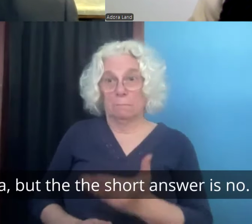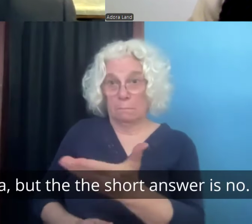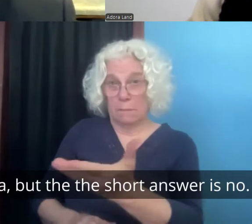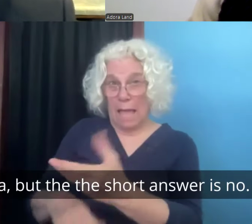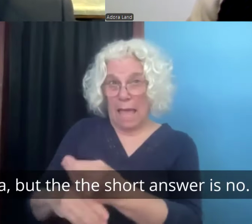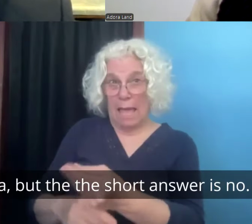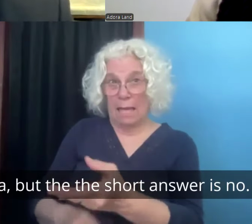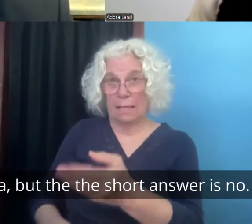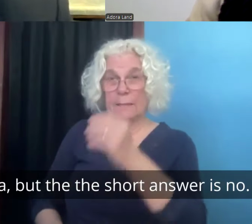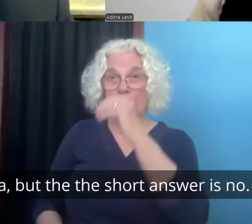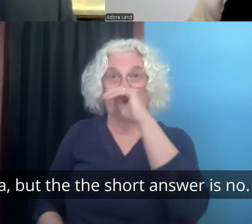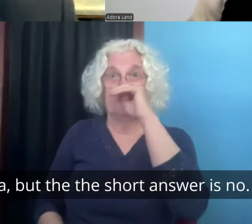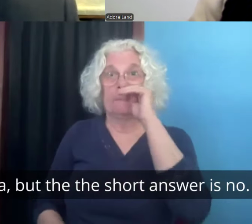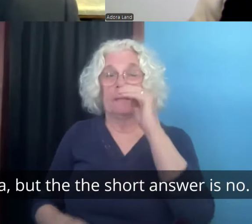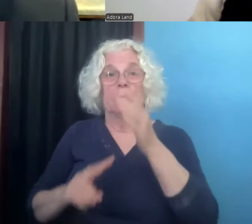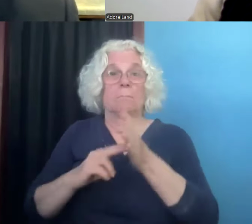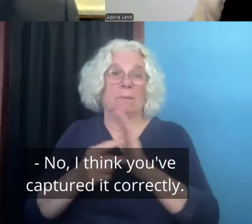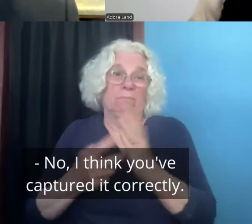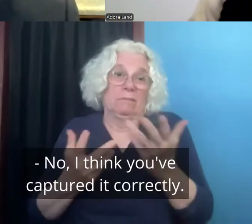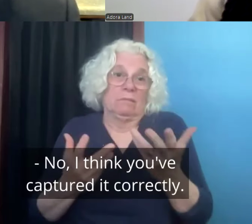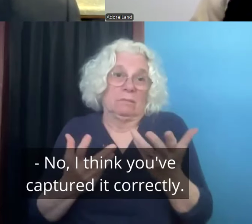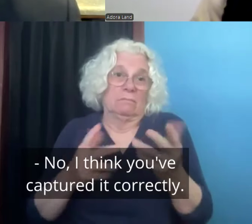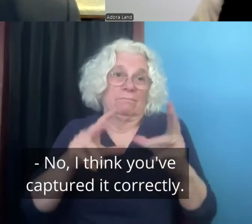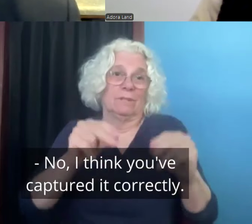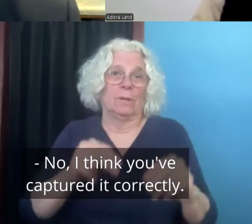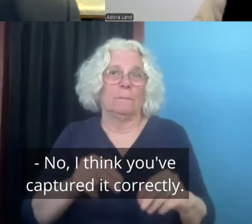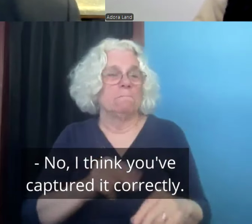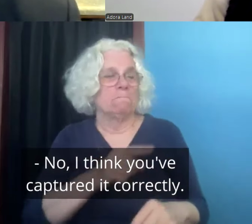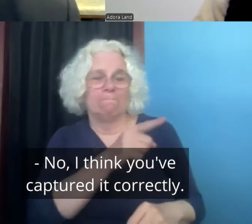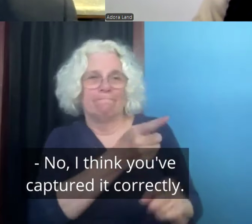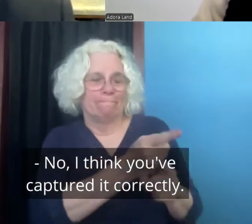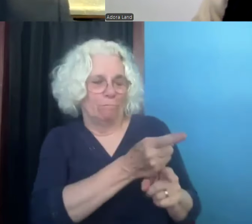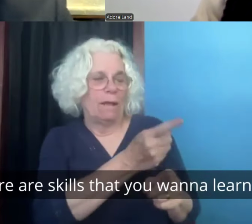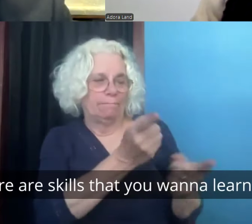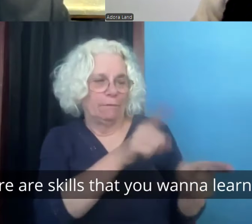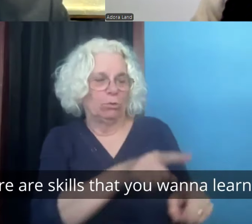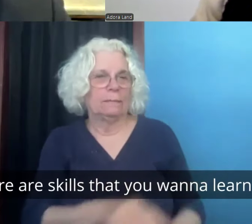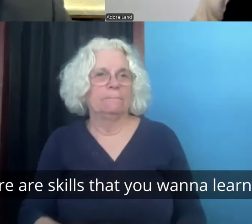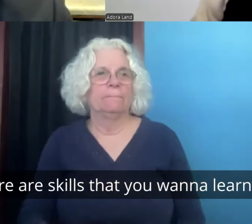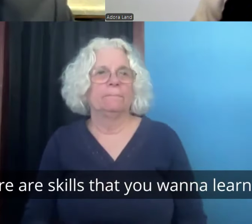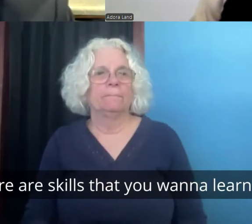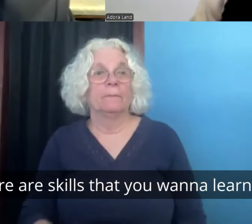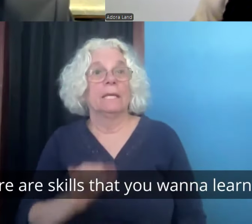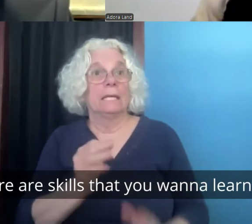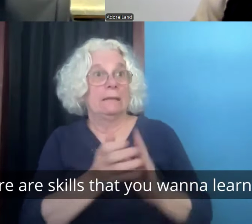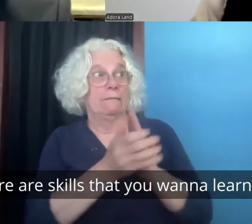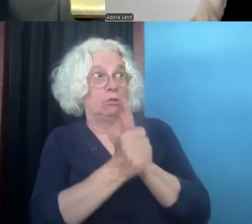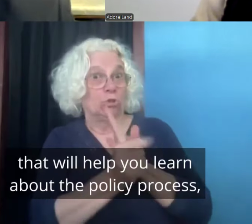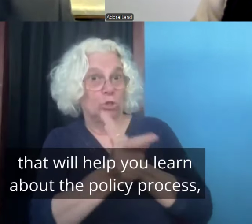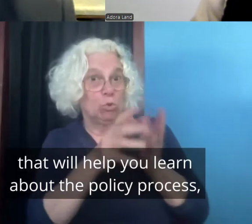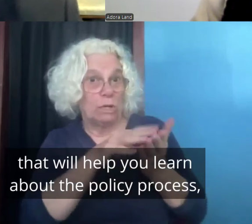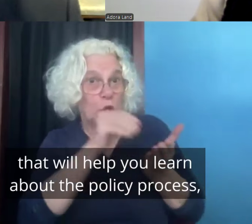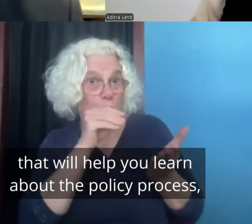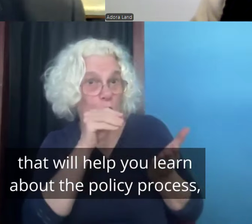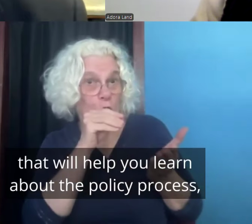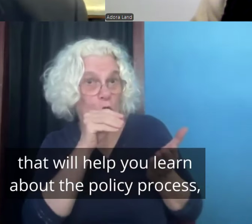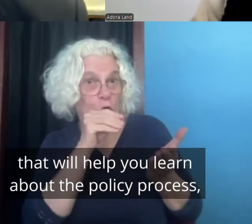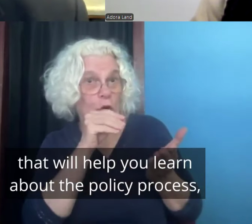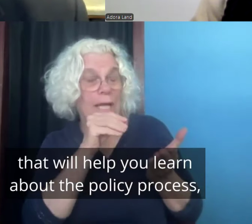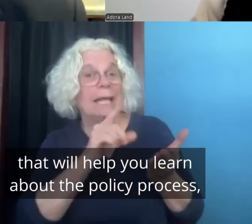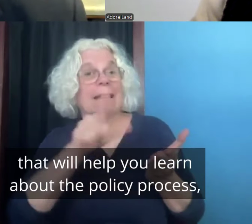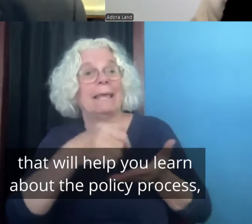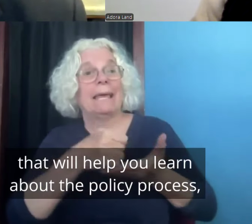Adora, but the short answer is no. No, I think you've captured it correctly. If there are skills that you want to learn that will help you